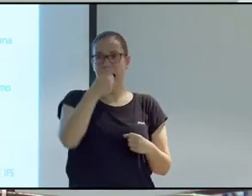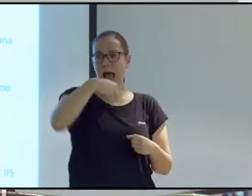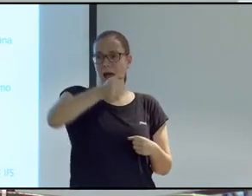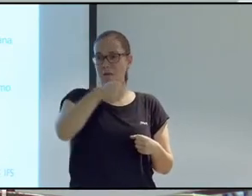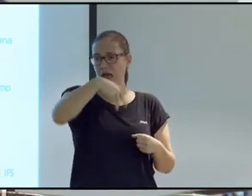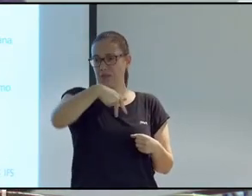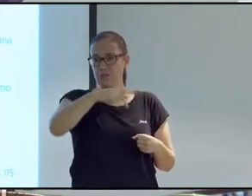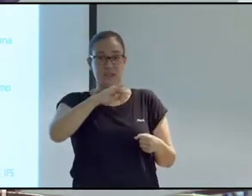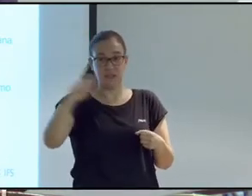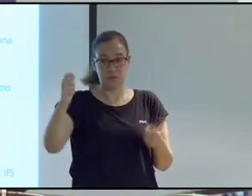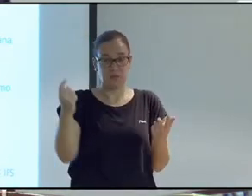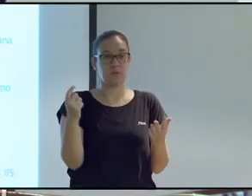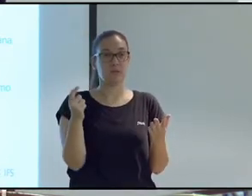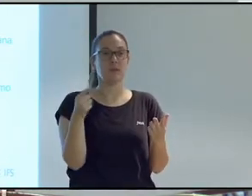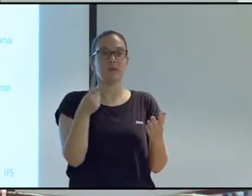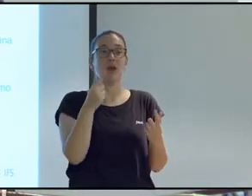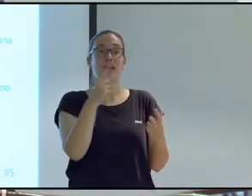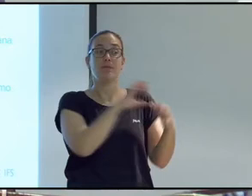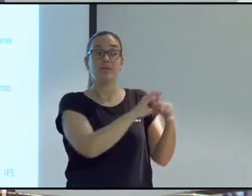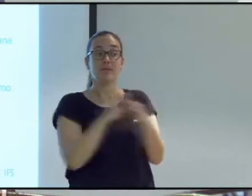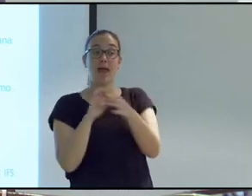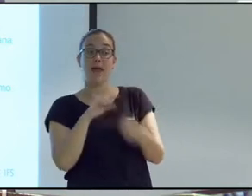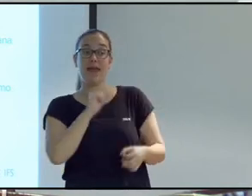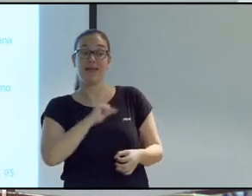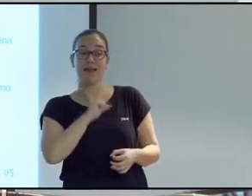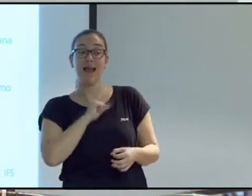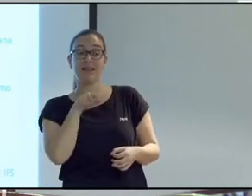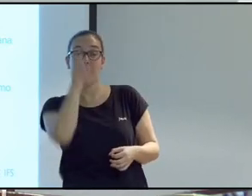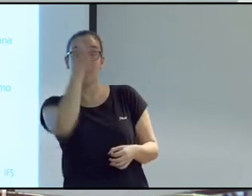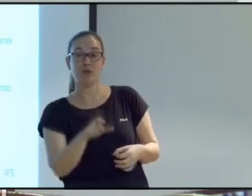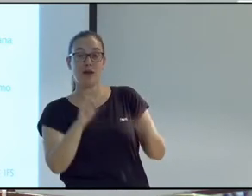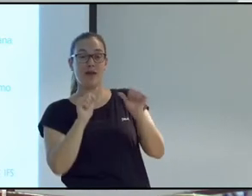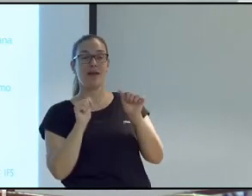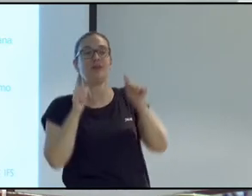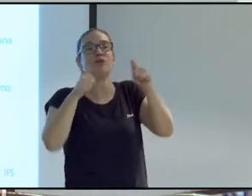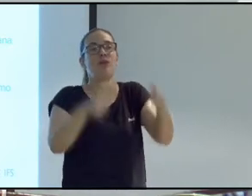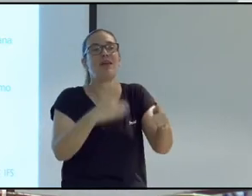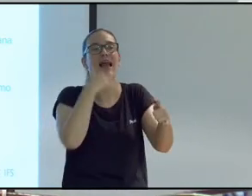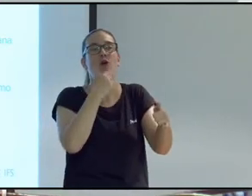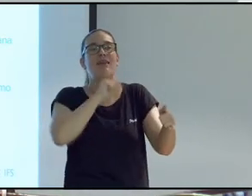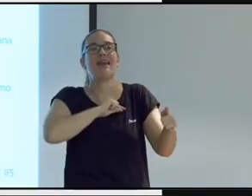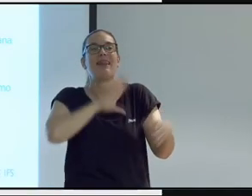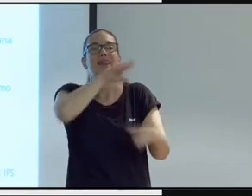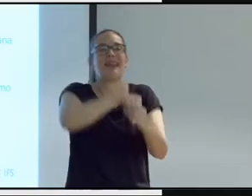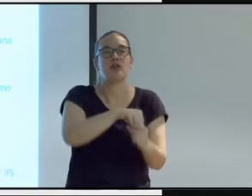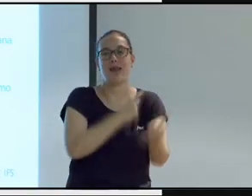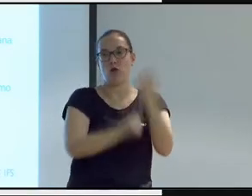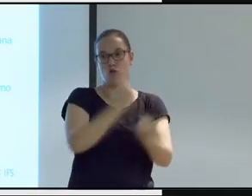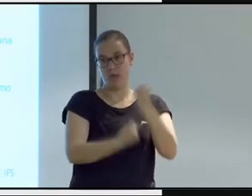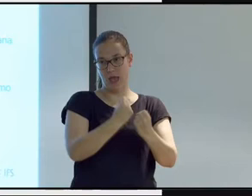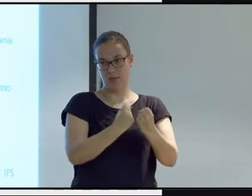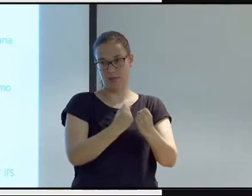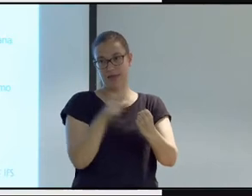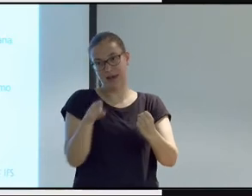focus on capacities and functioning. Now, this is someone who was trying